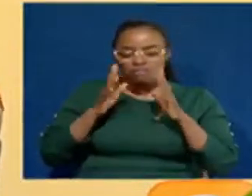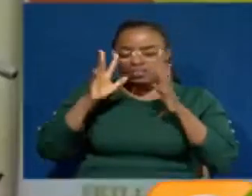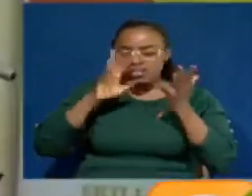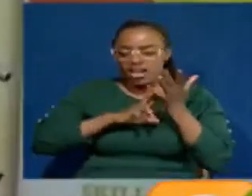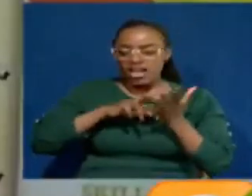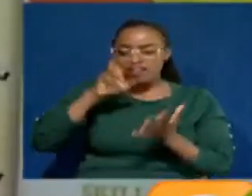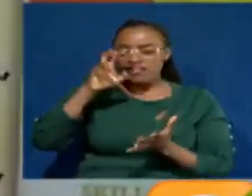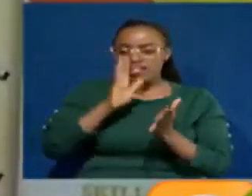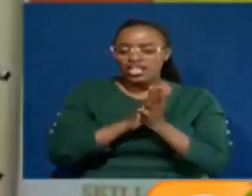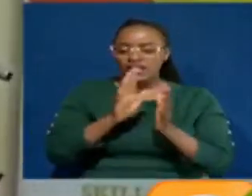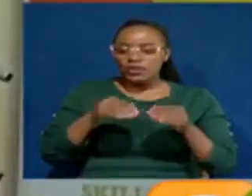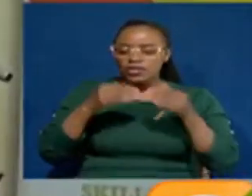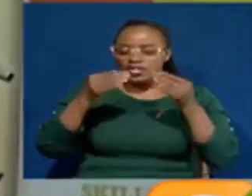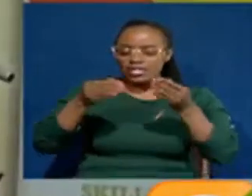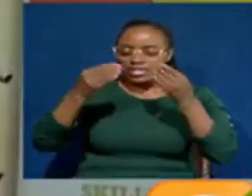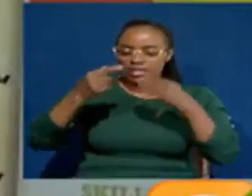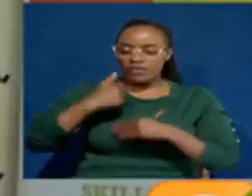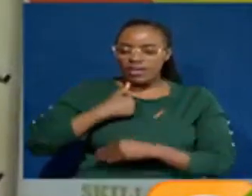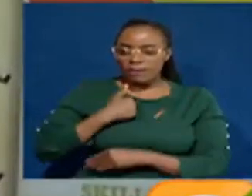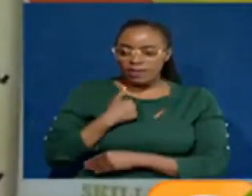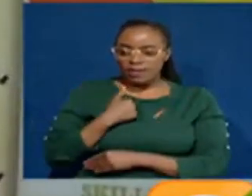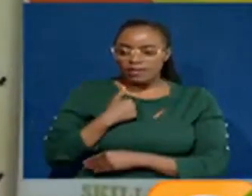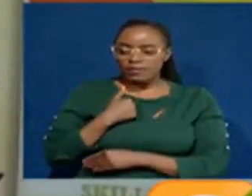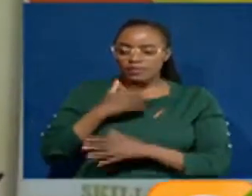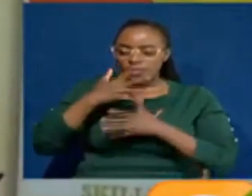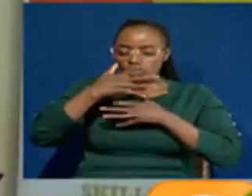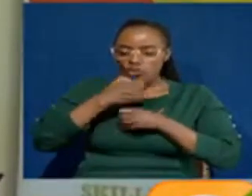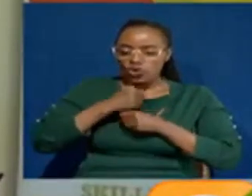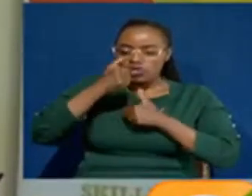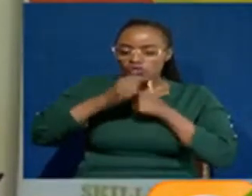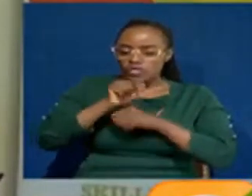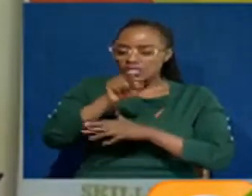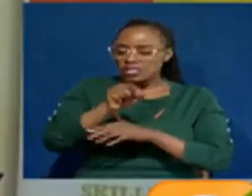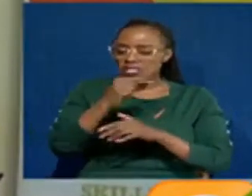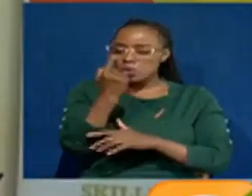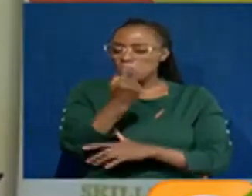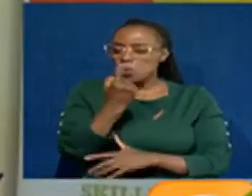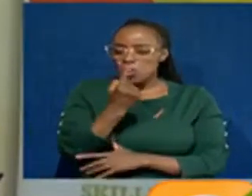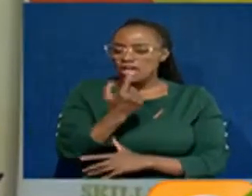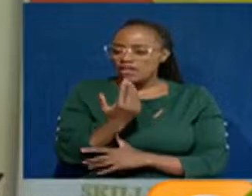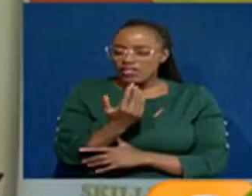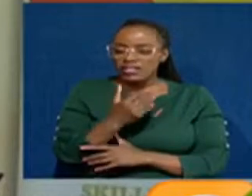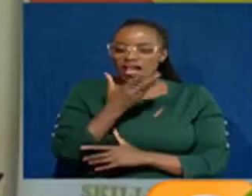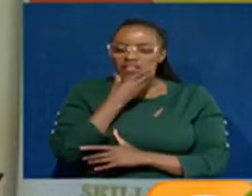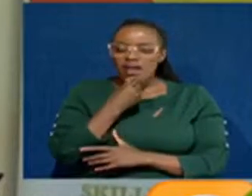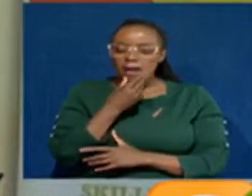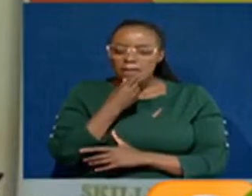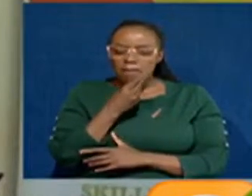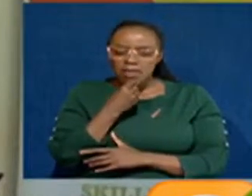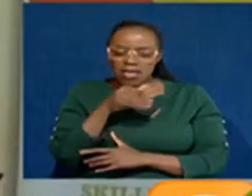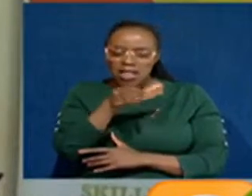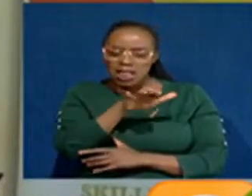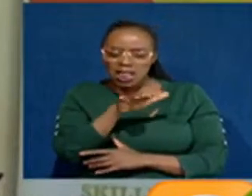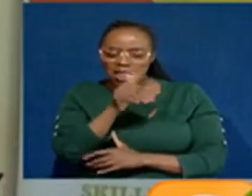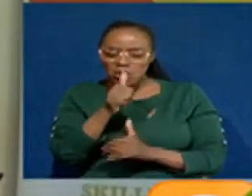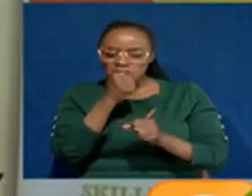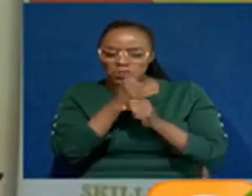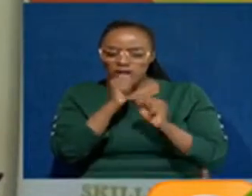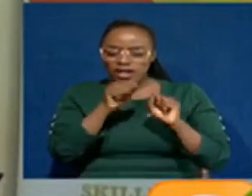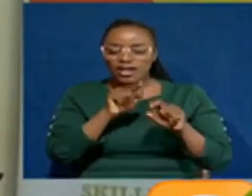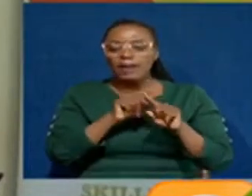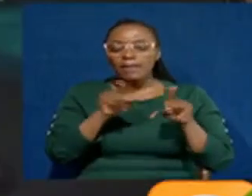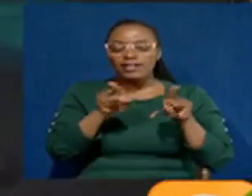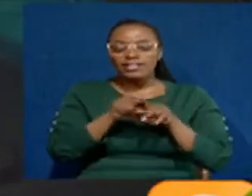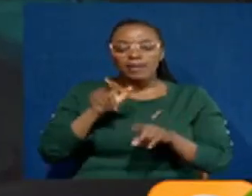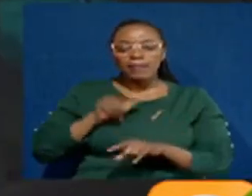also given me the confidence that this is not just a male-dominated field and also the ladies can